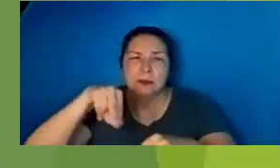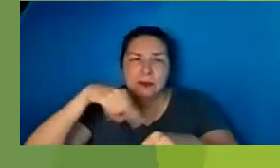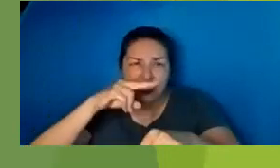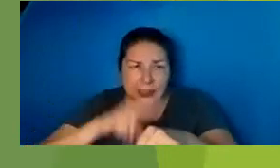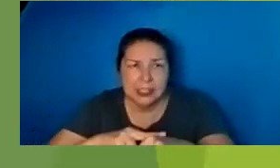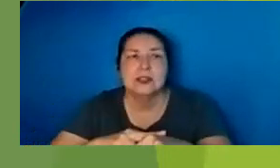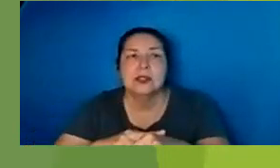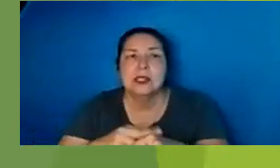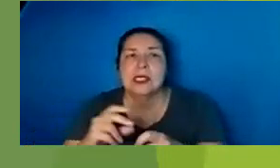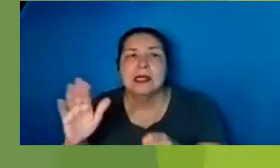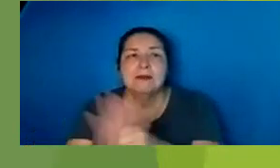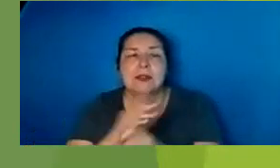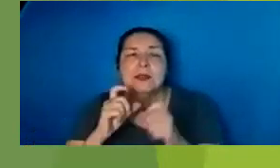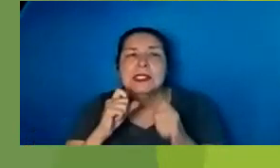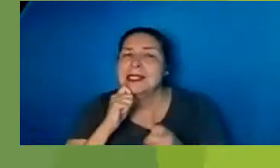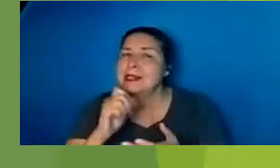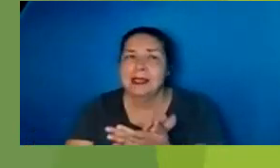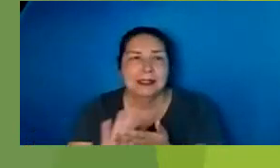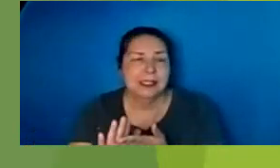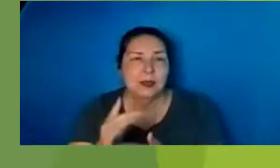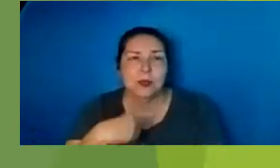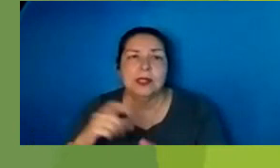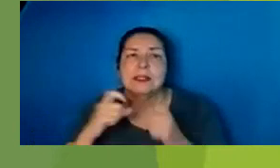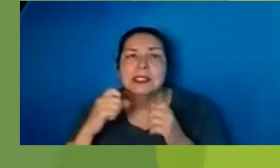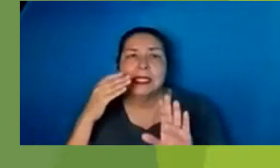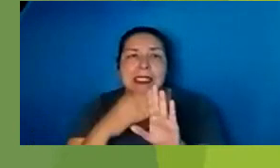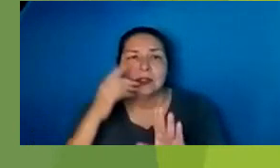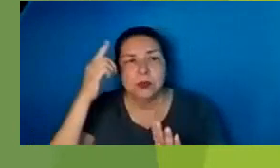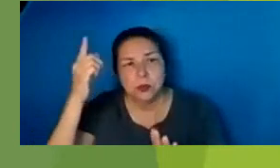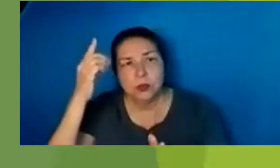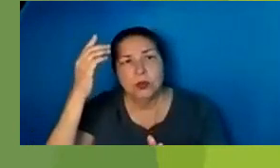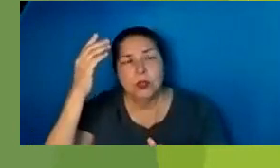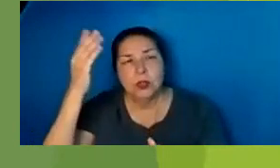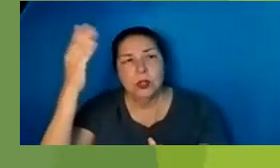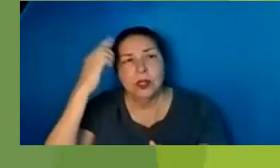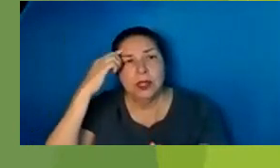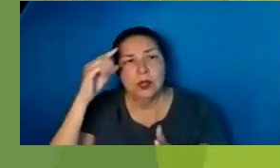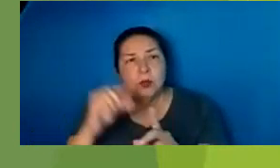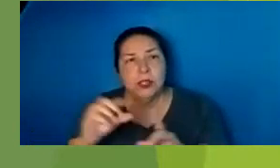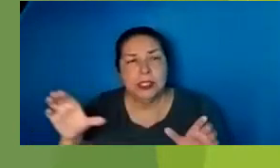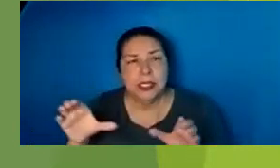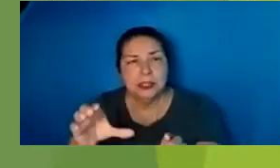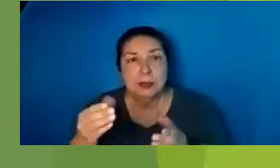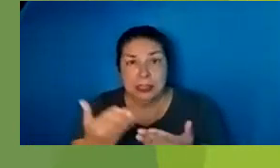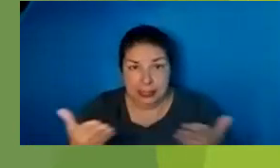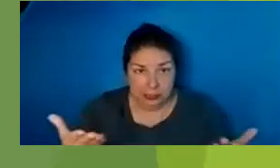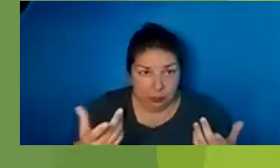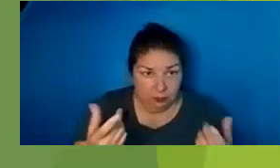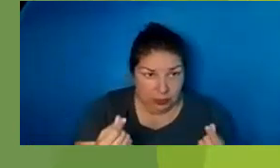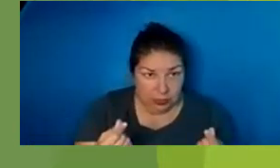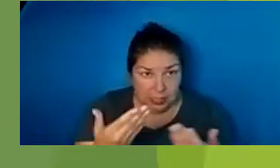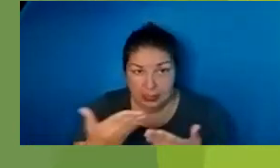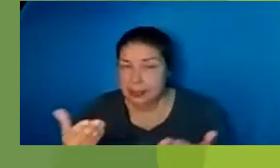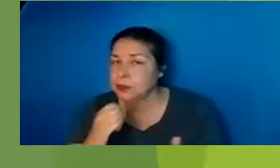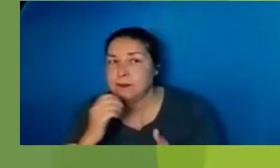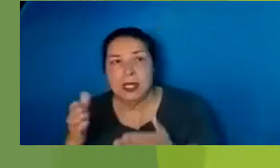sinful and unclean. We have sinned against you and thought word and deed by what we have done and by what we have